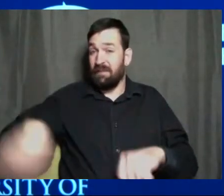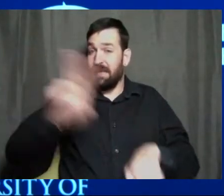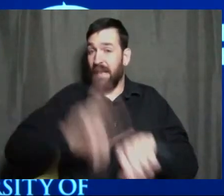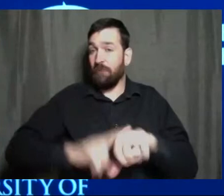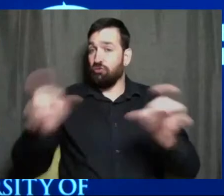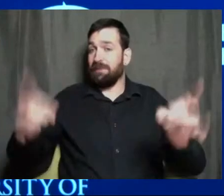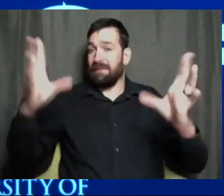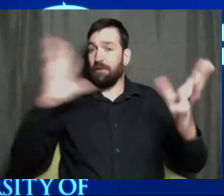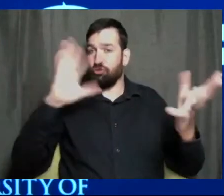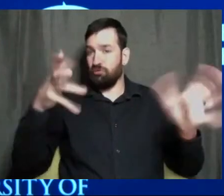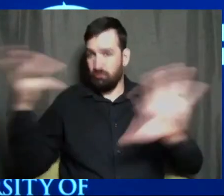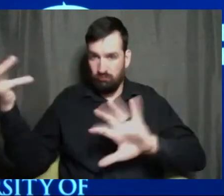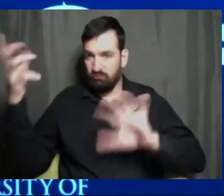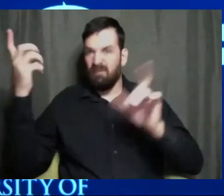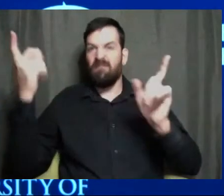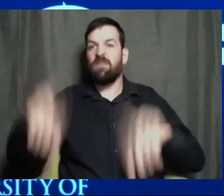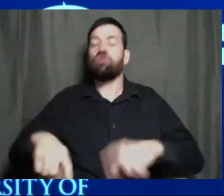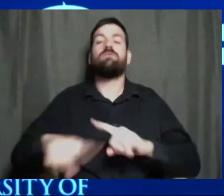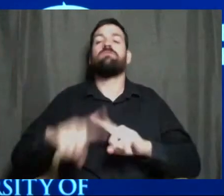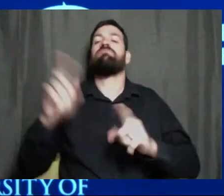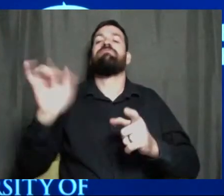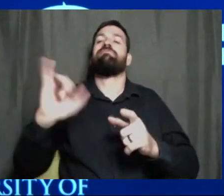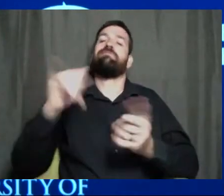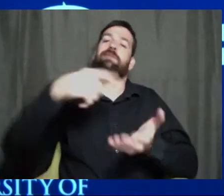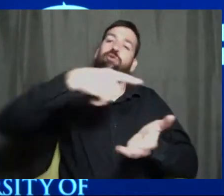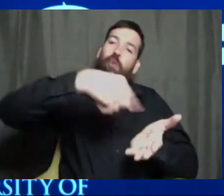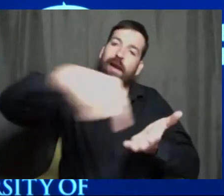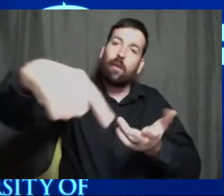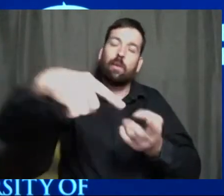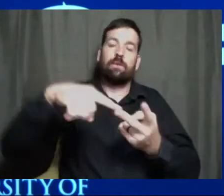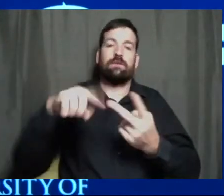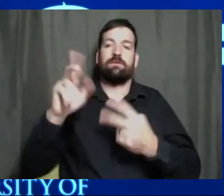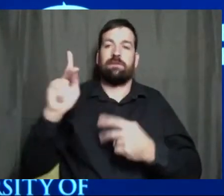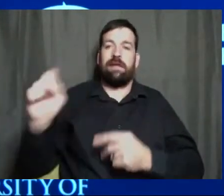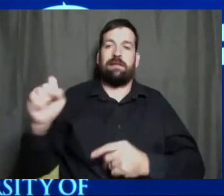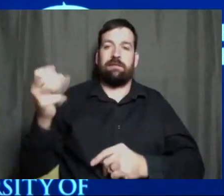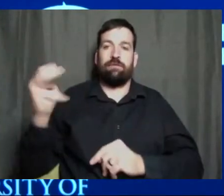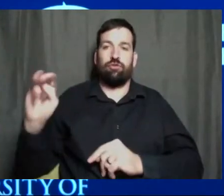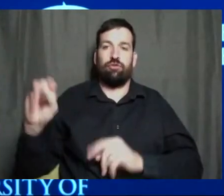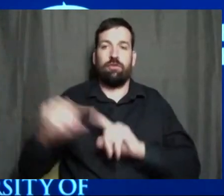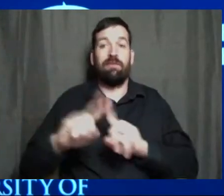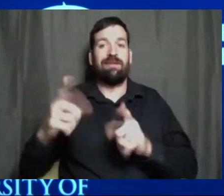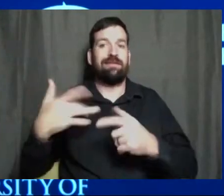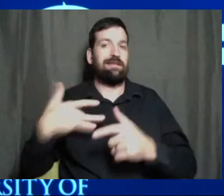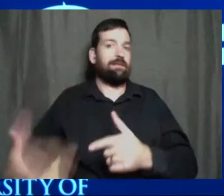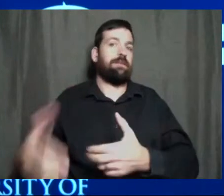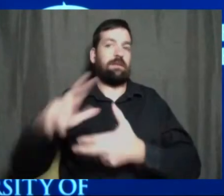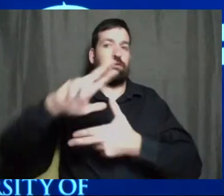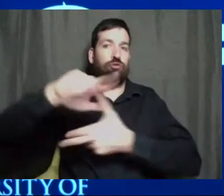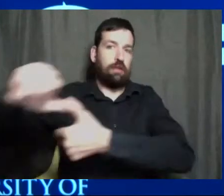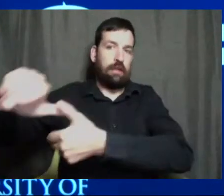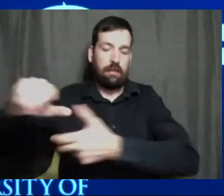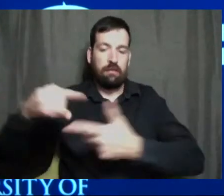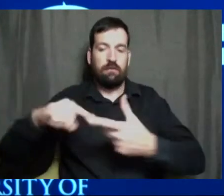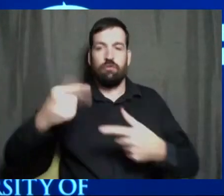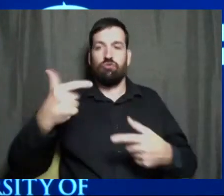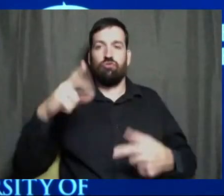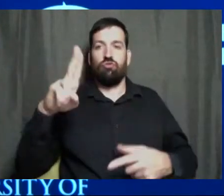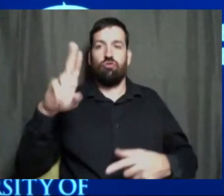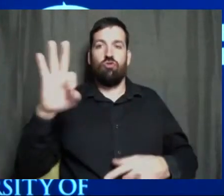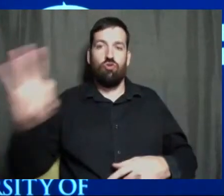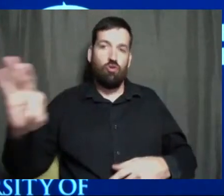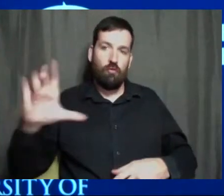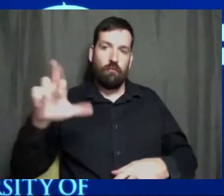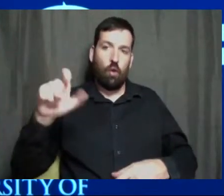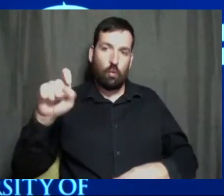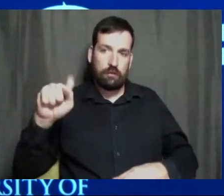respond to some tornadoes in Kansas and Missouri, but primarily it was hurricanes, Gulf Coast, and then internationally to other parts of